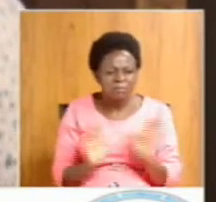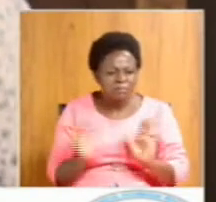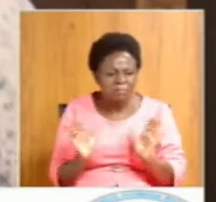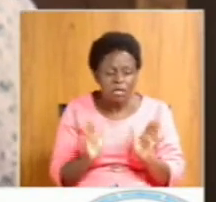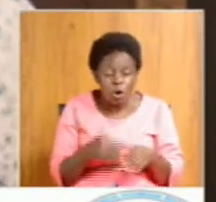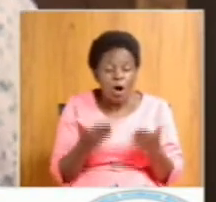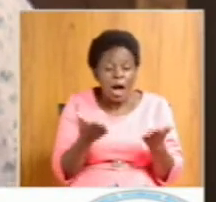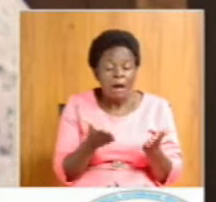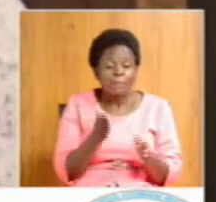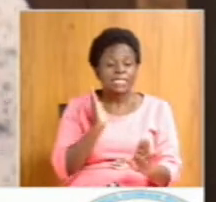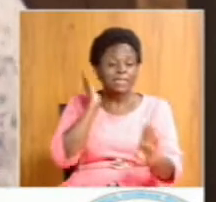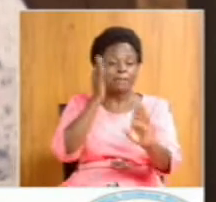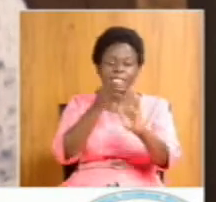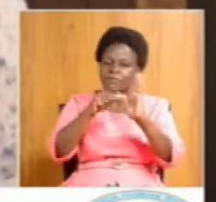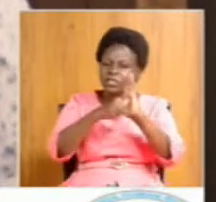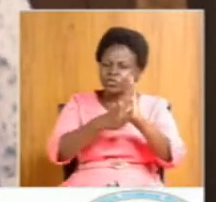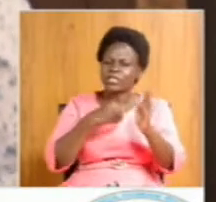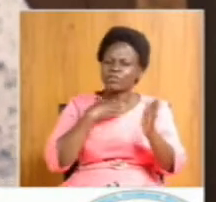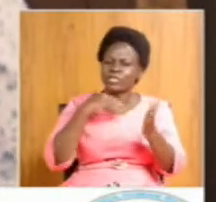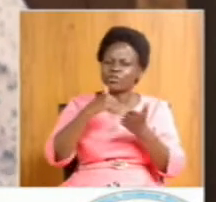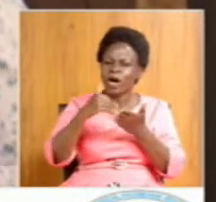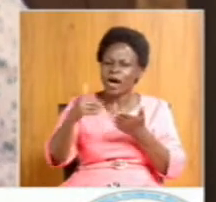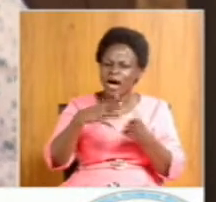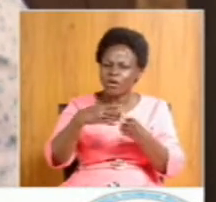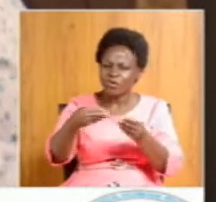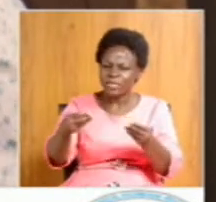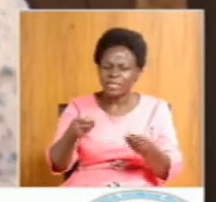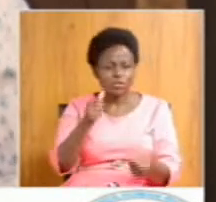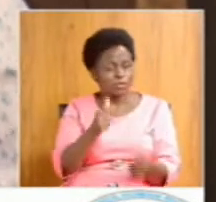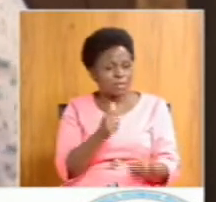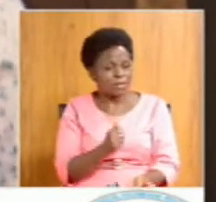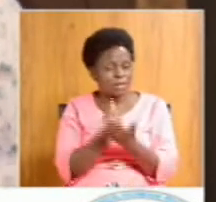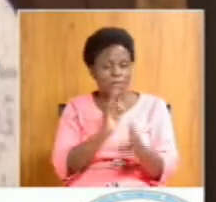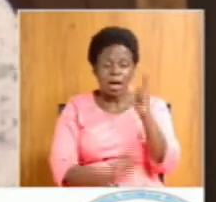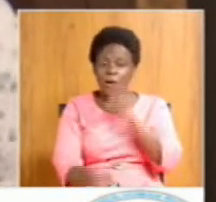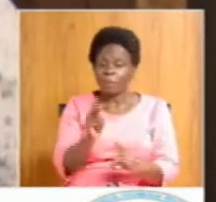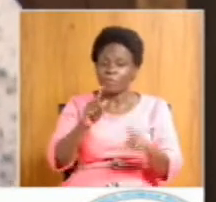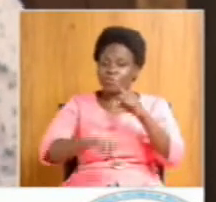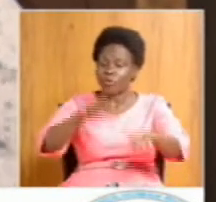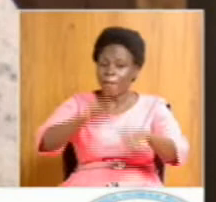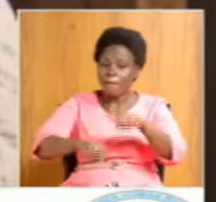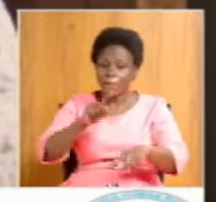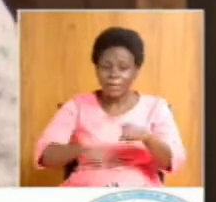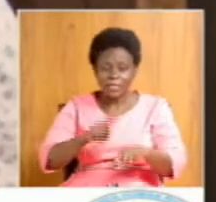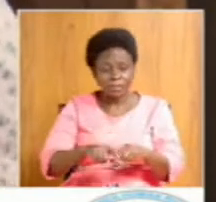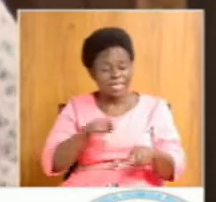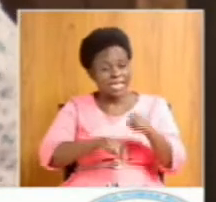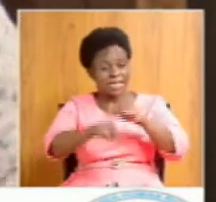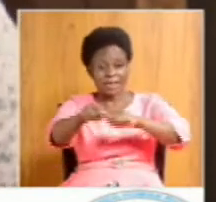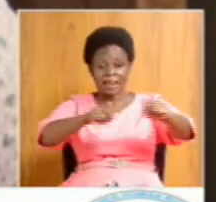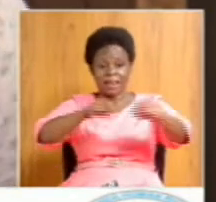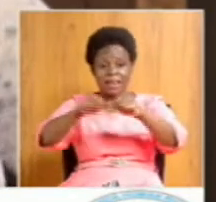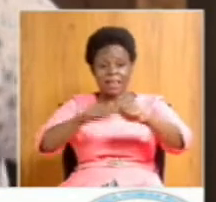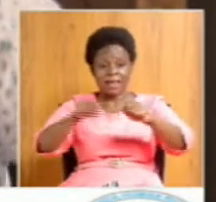issues that we need to address which will enable our people to participate in governance